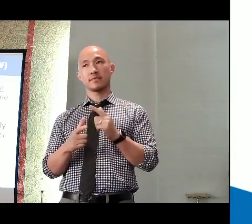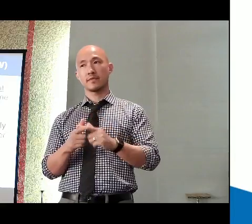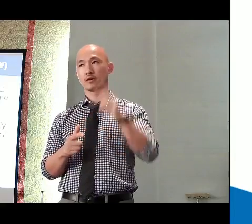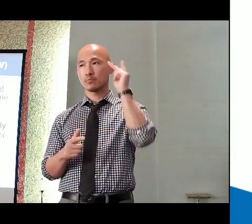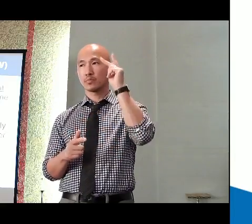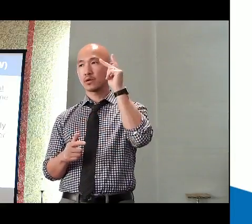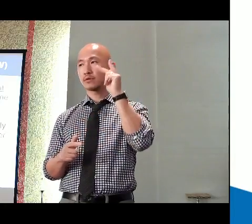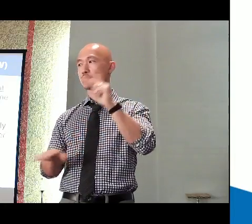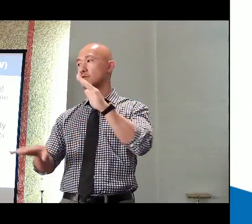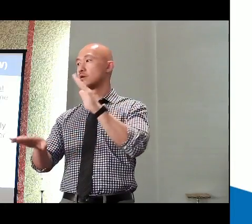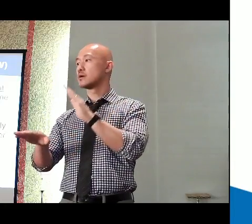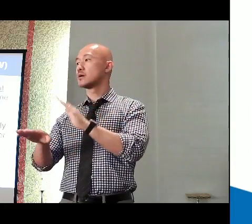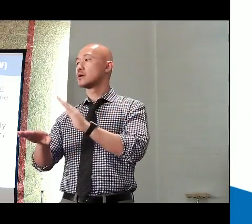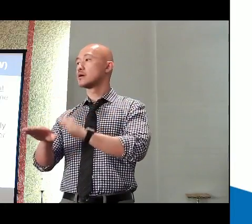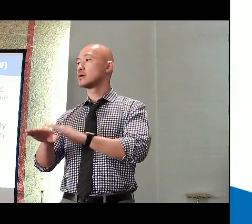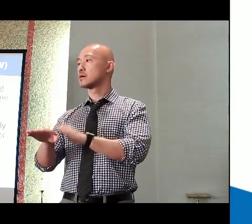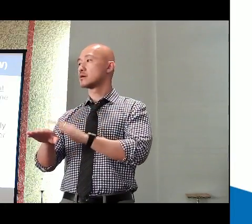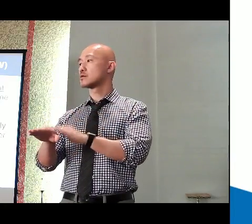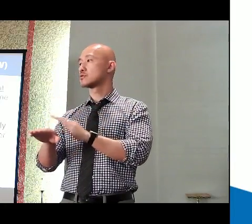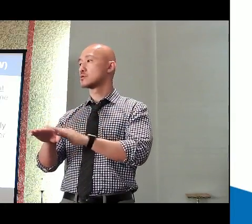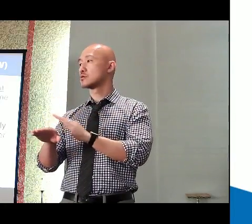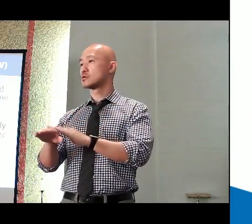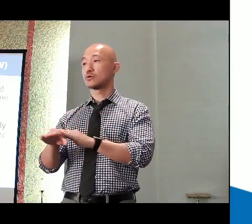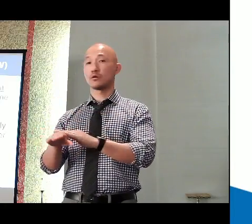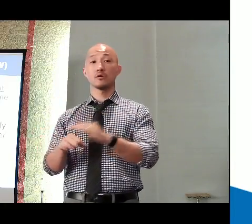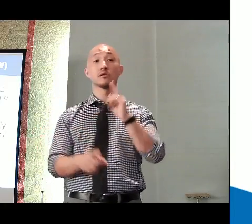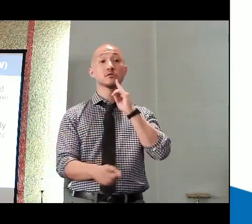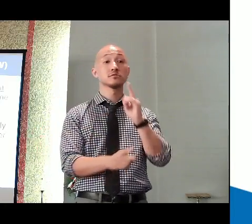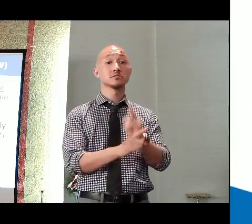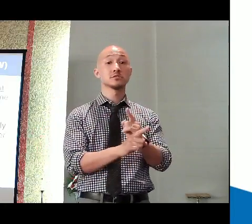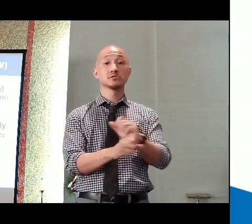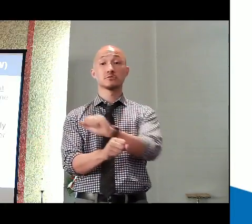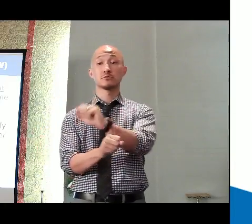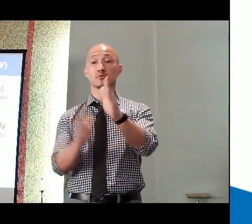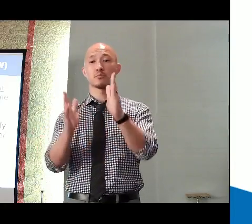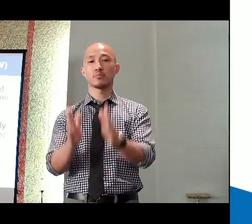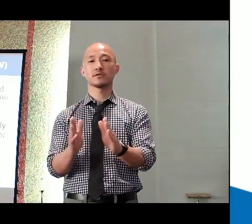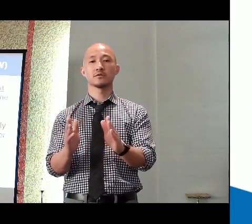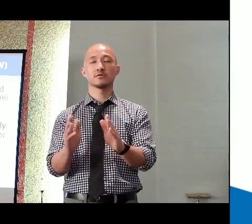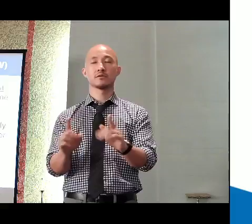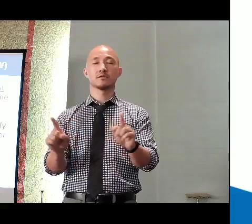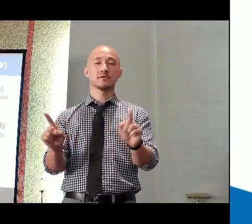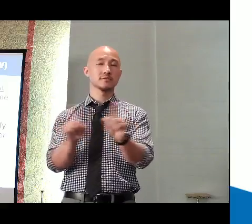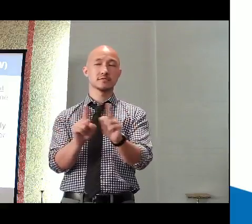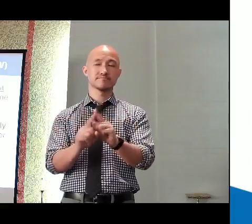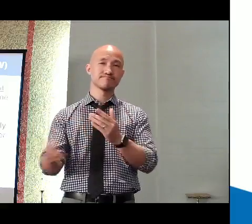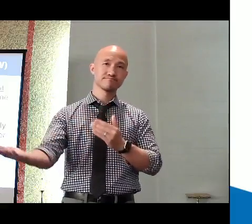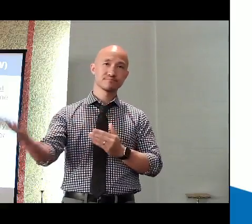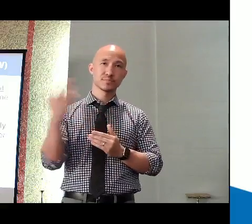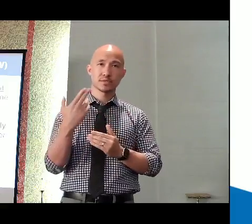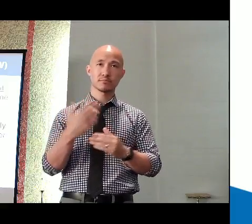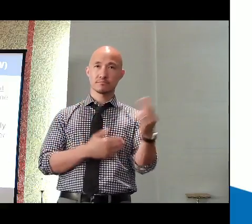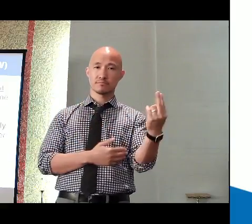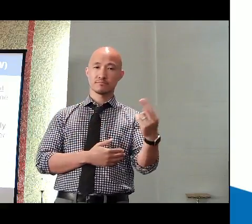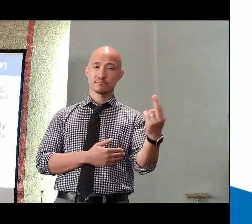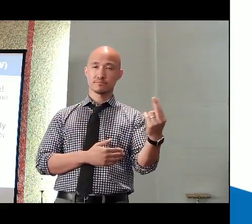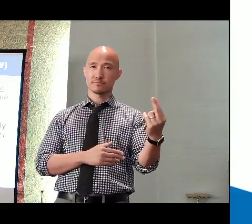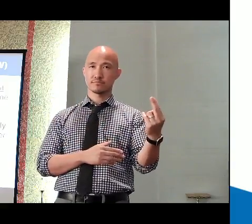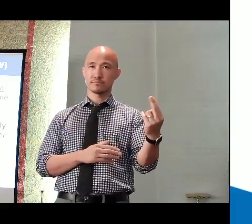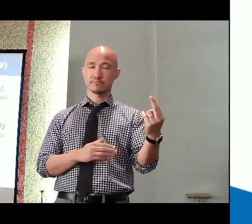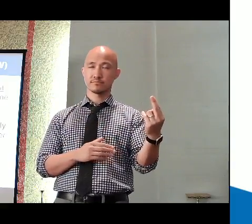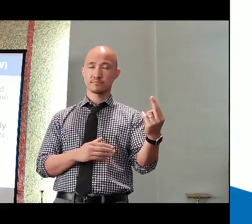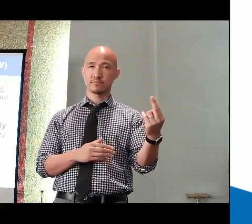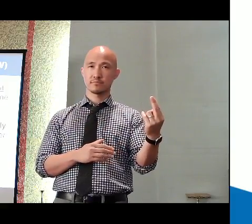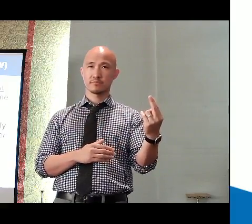my wife cannot be there. As a mark of my devotion to God. As a mark of holiness and